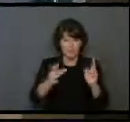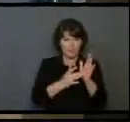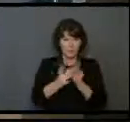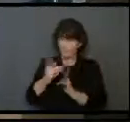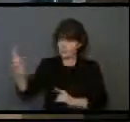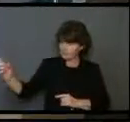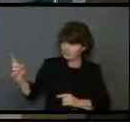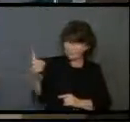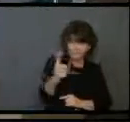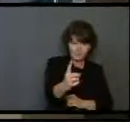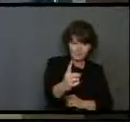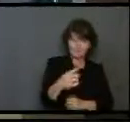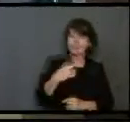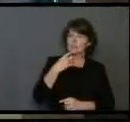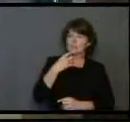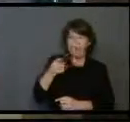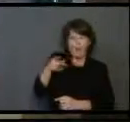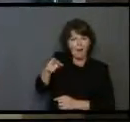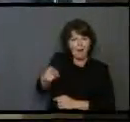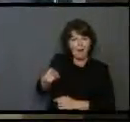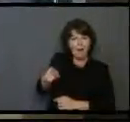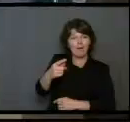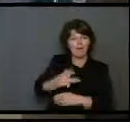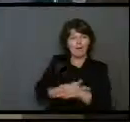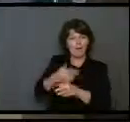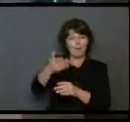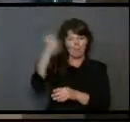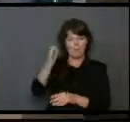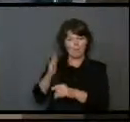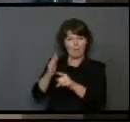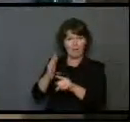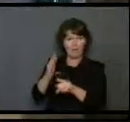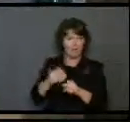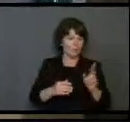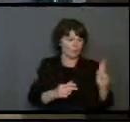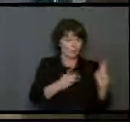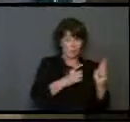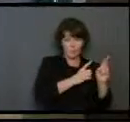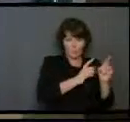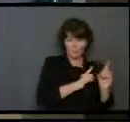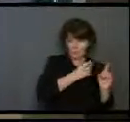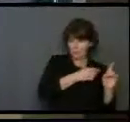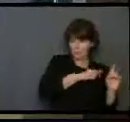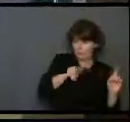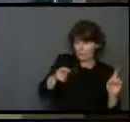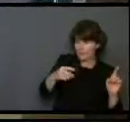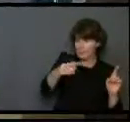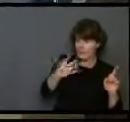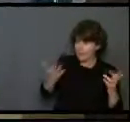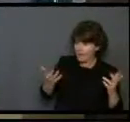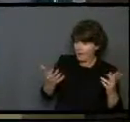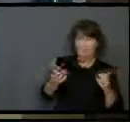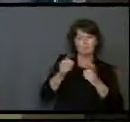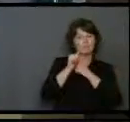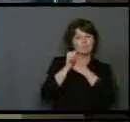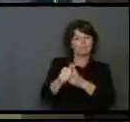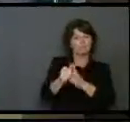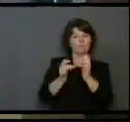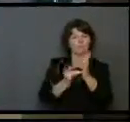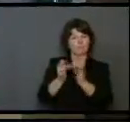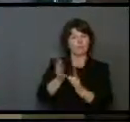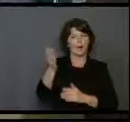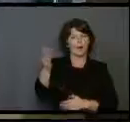He said, Look, the Lamb of God. And when the two disciples heard him say this, they followed Jesus.